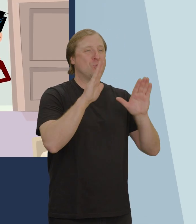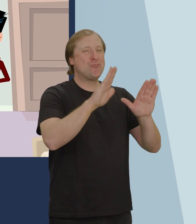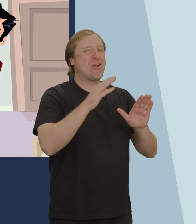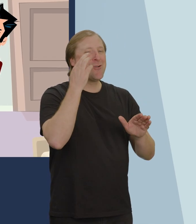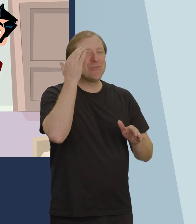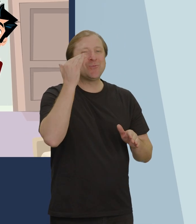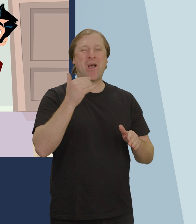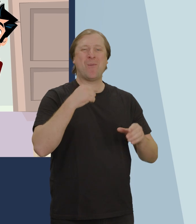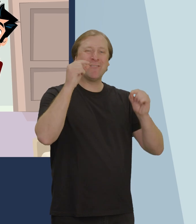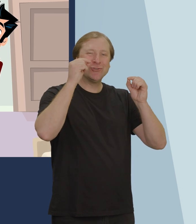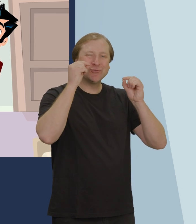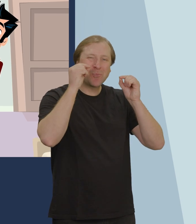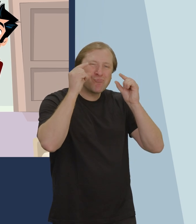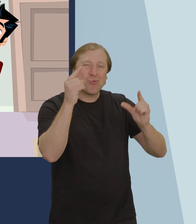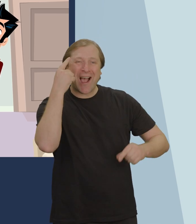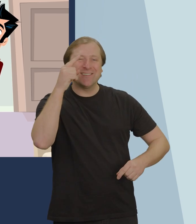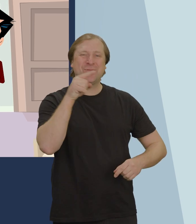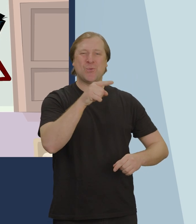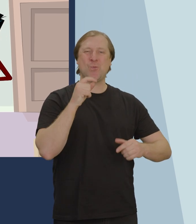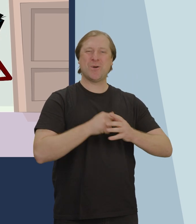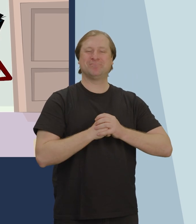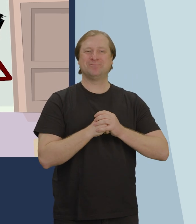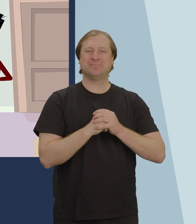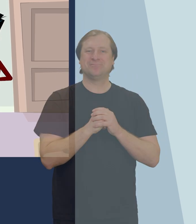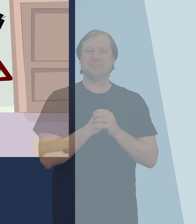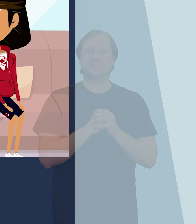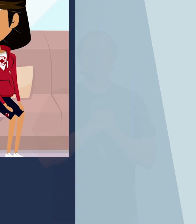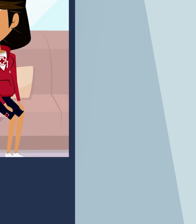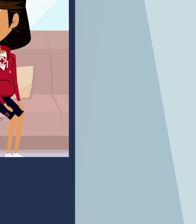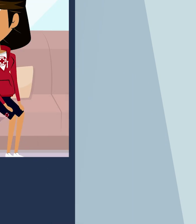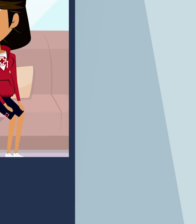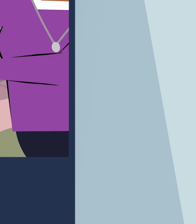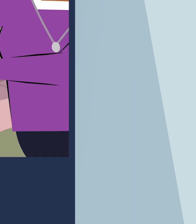great because we have a surprise for you.